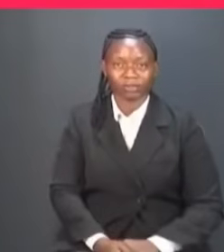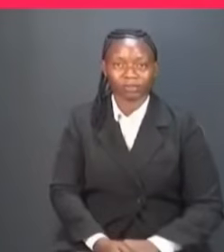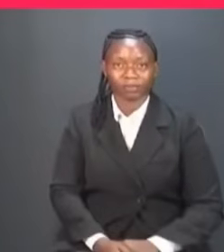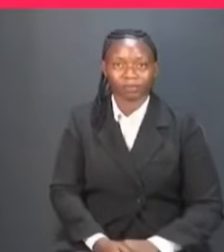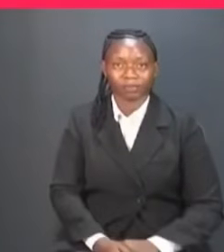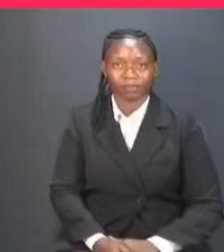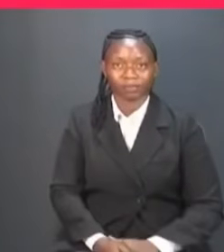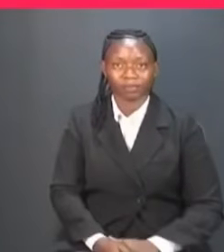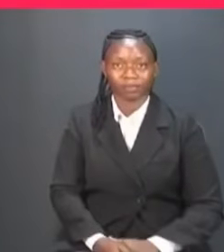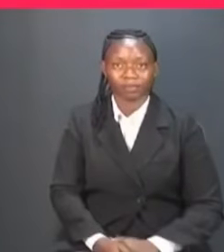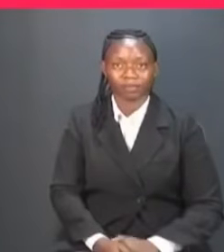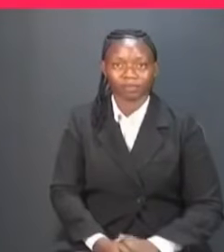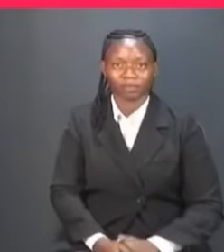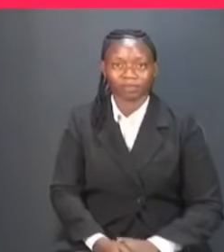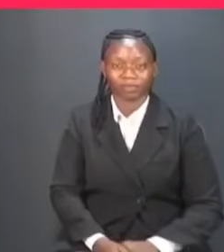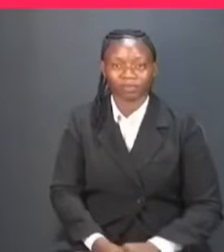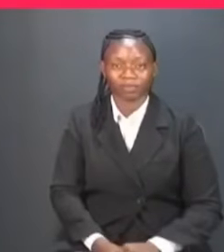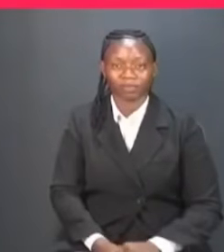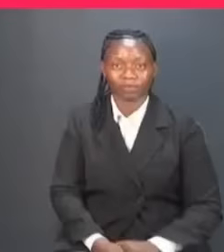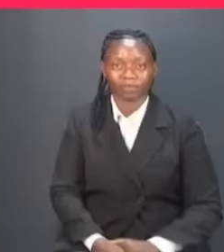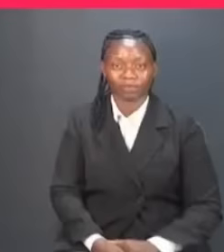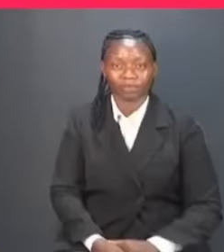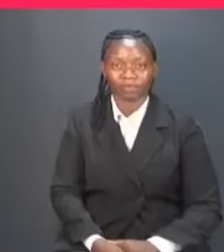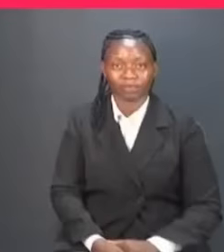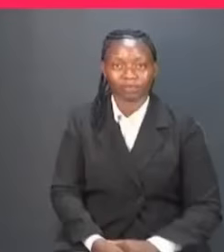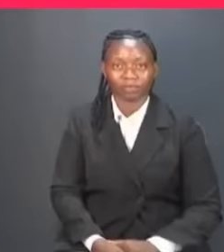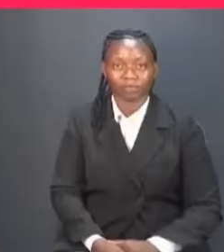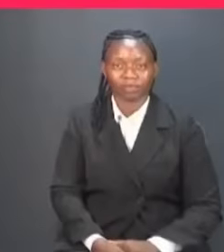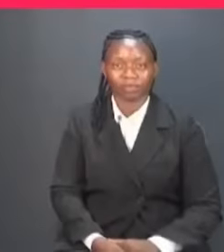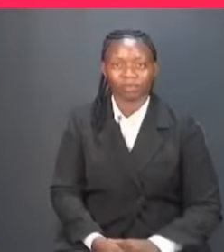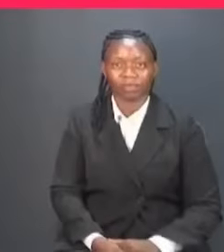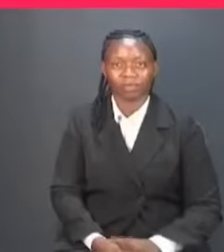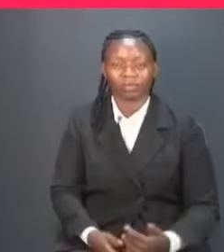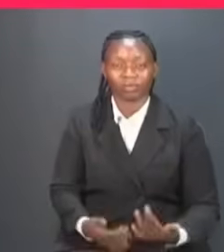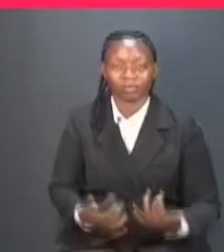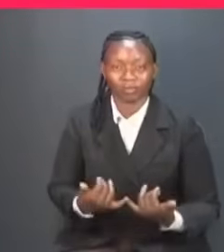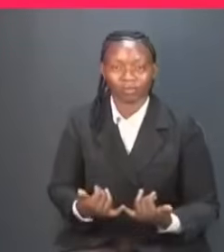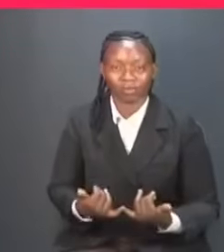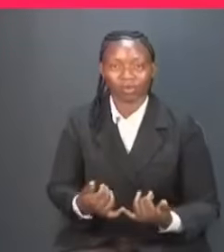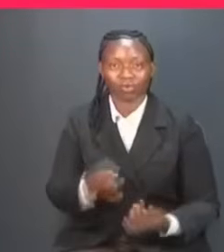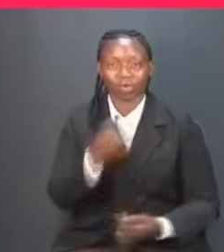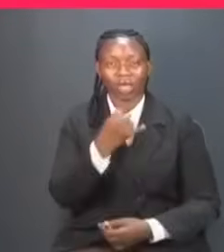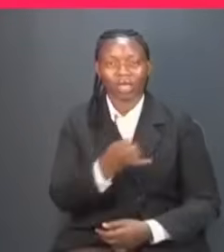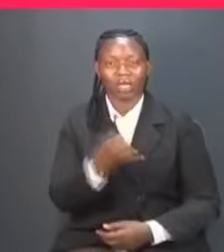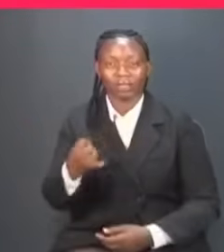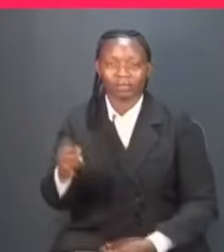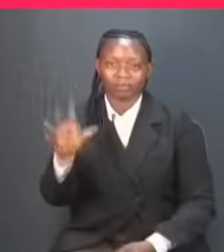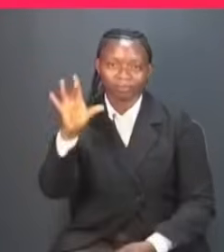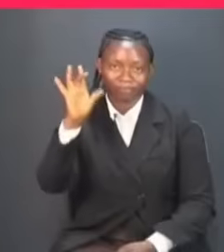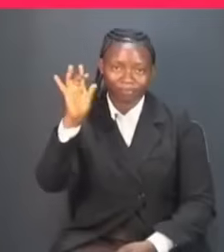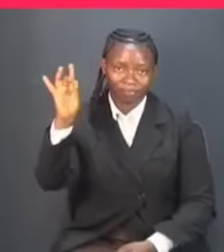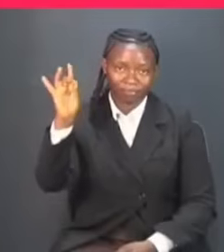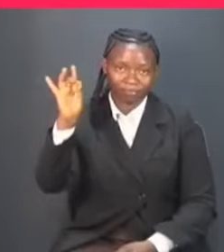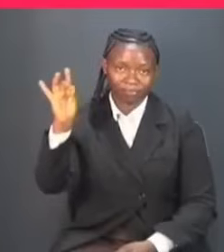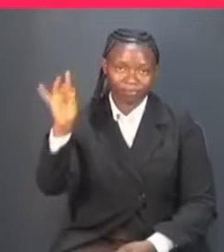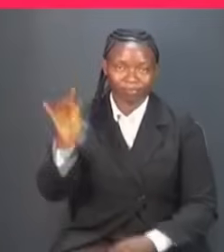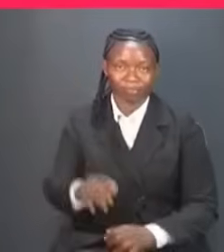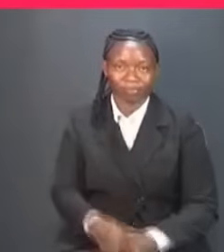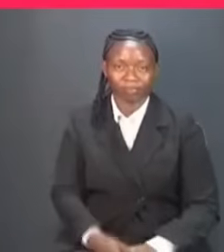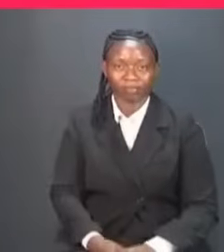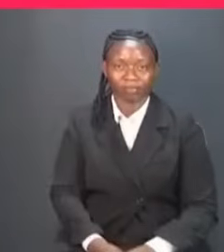It is so referred. We go back to item 8.